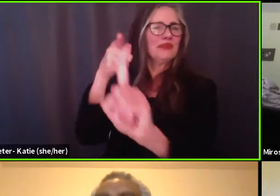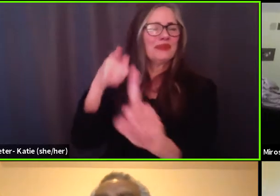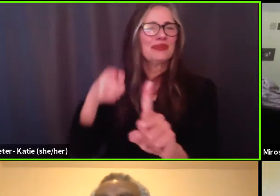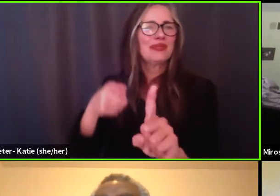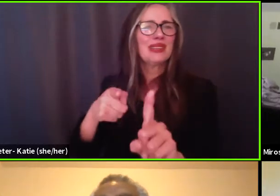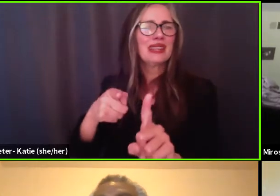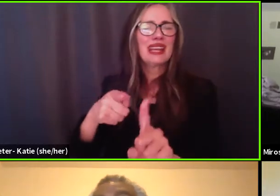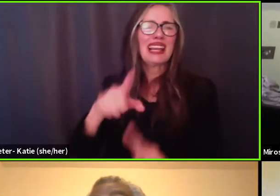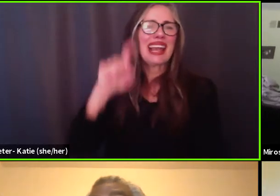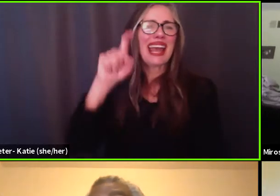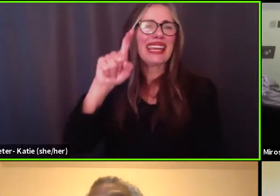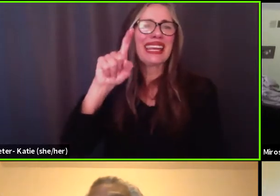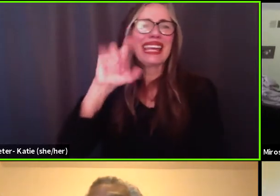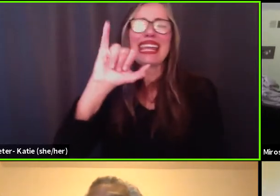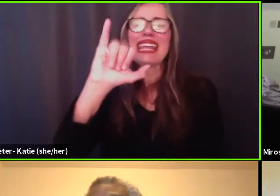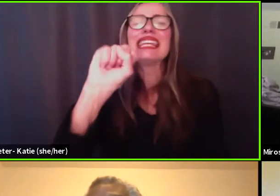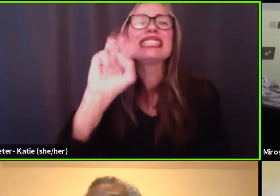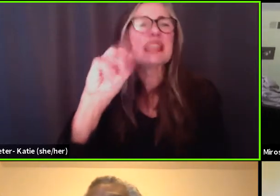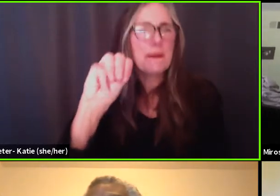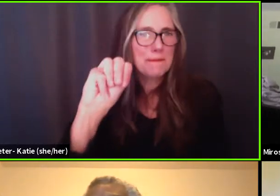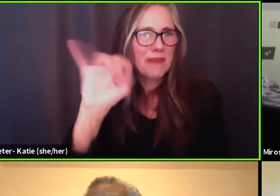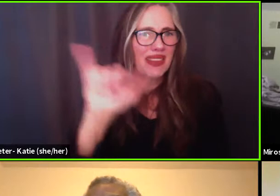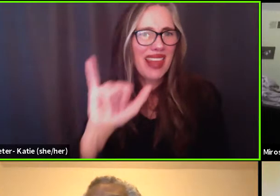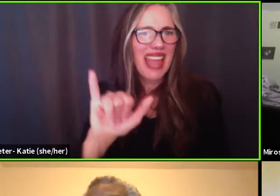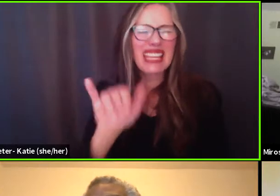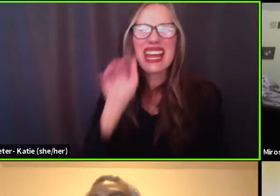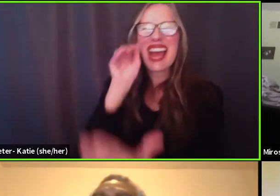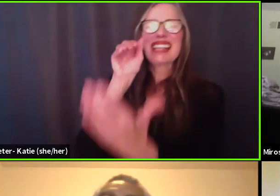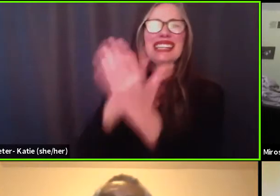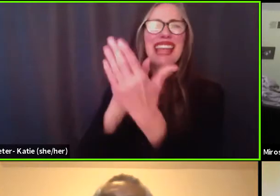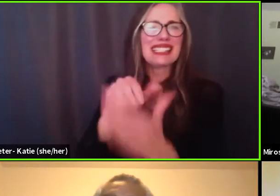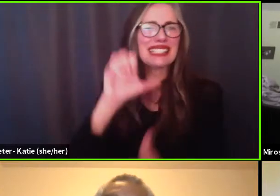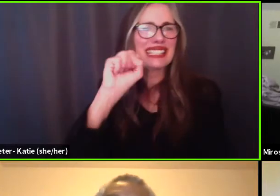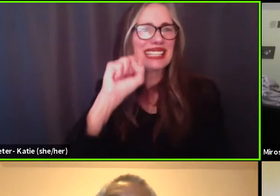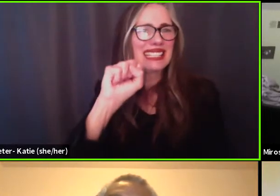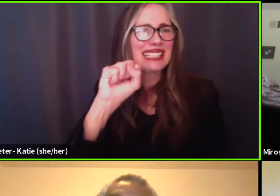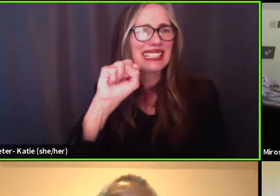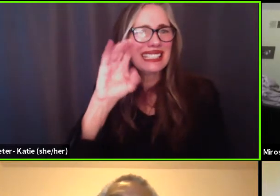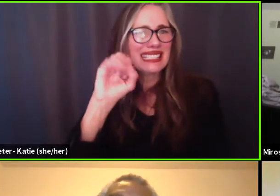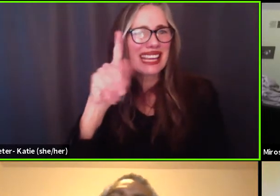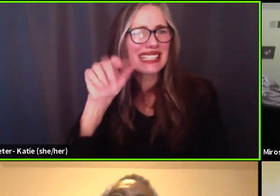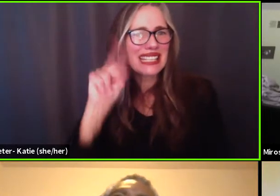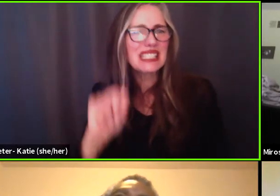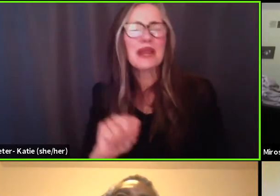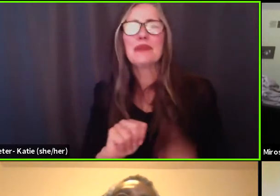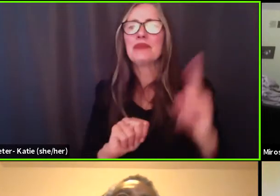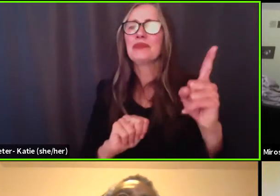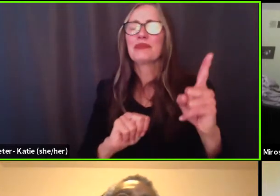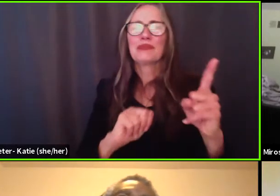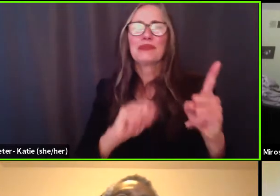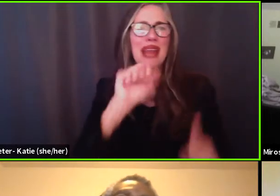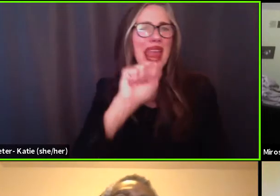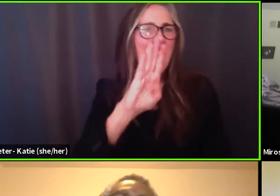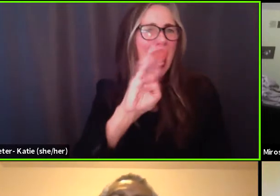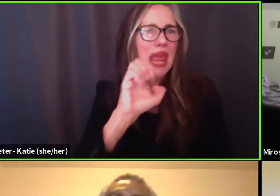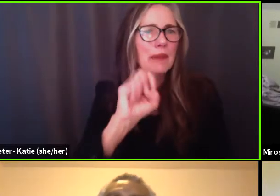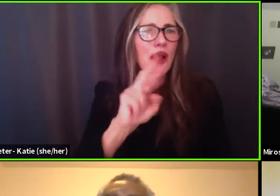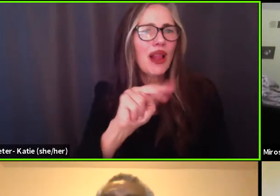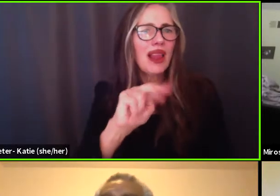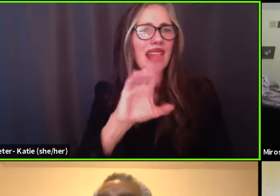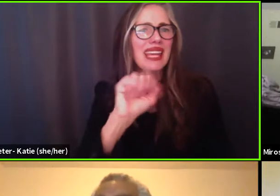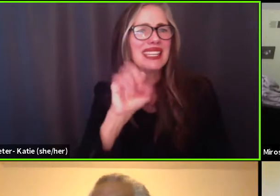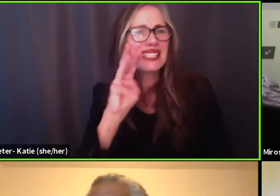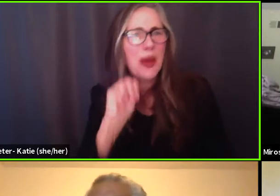these other things for me they're actually all interconnected and intertwined and they're intertwined in the sense that they all represent different